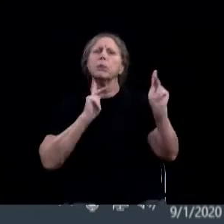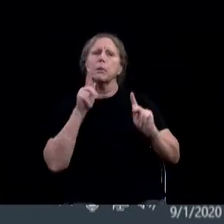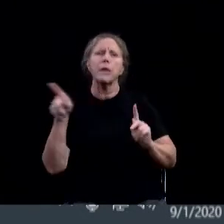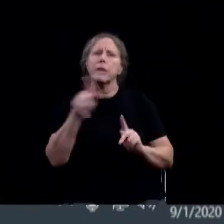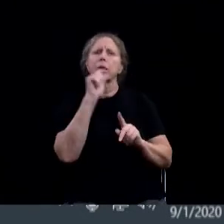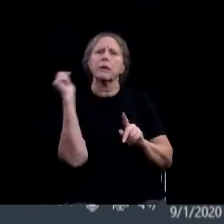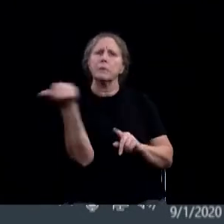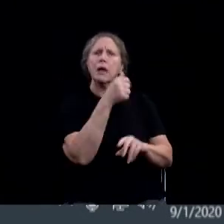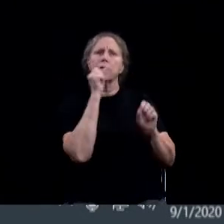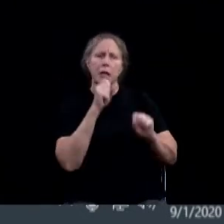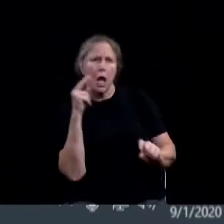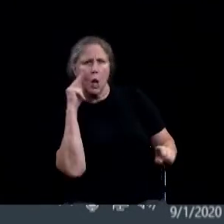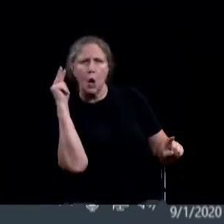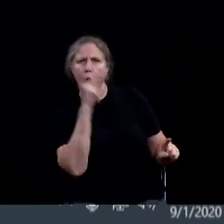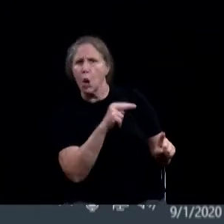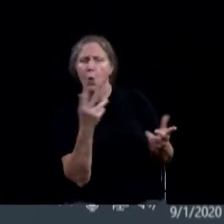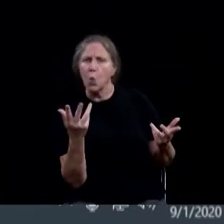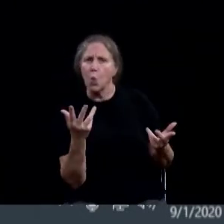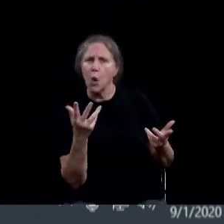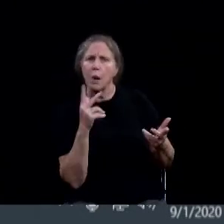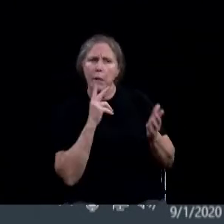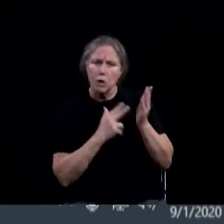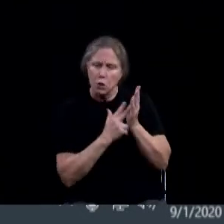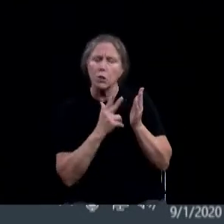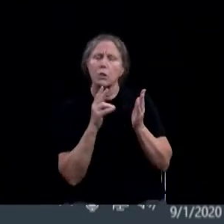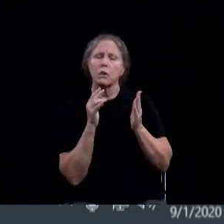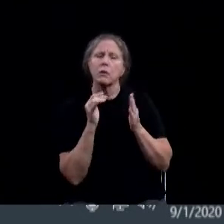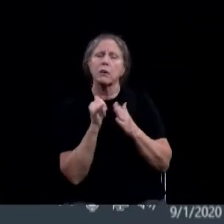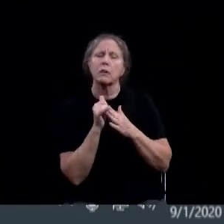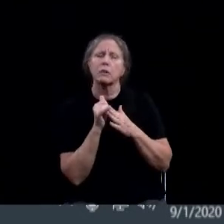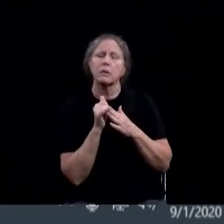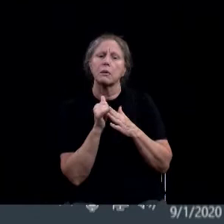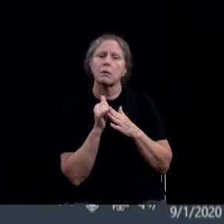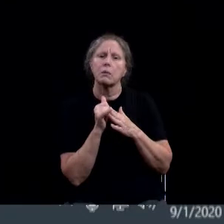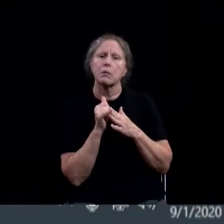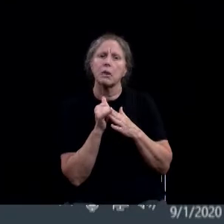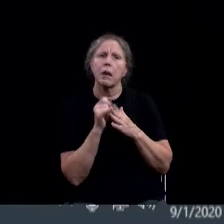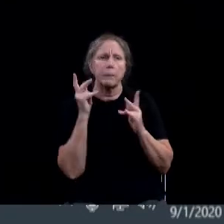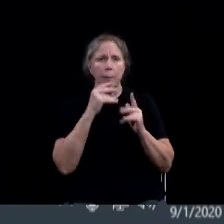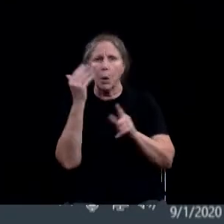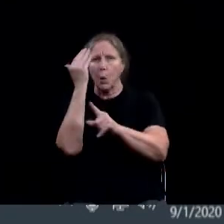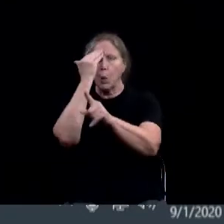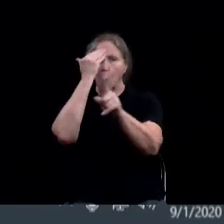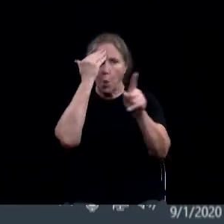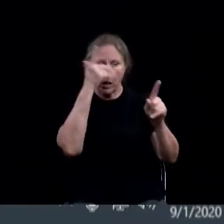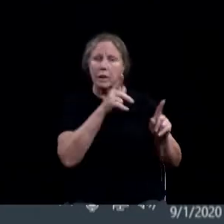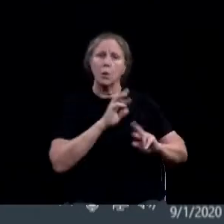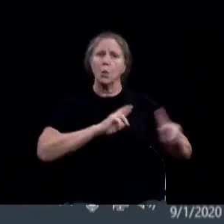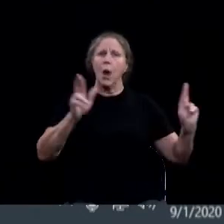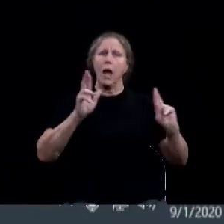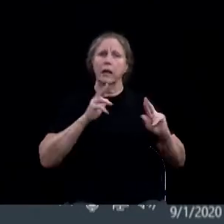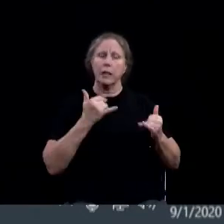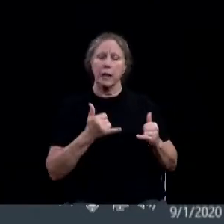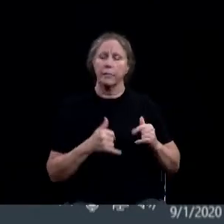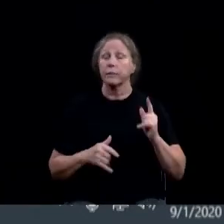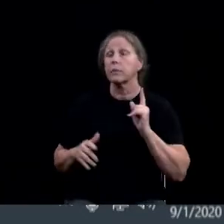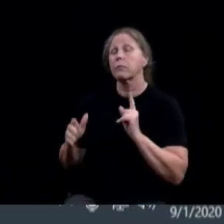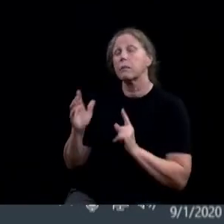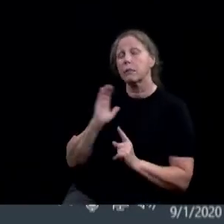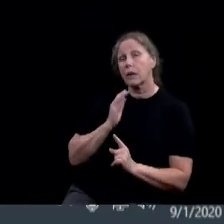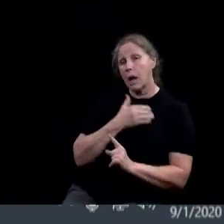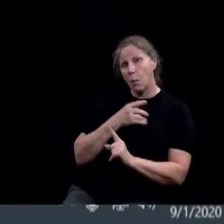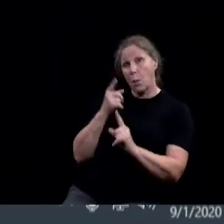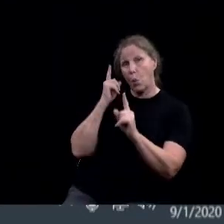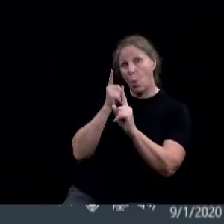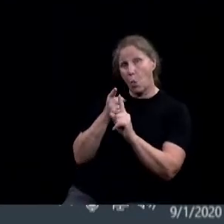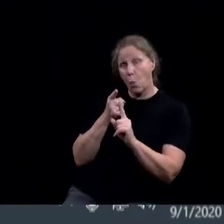sure that we're getting the word out that this is live and ready to go? Well, our goal is to create a very prominent